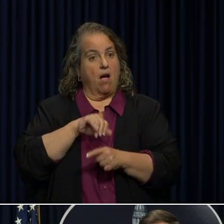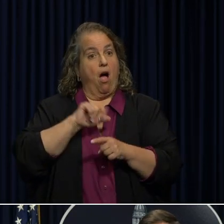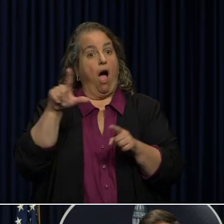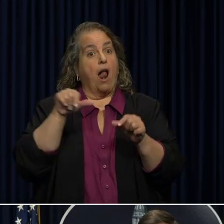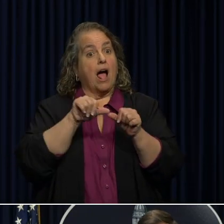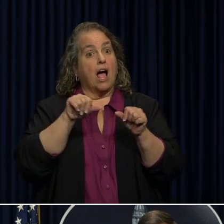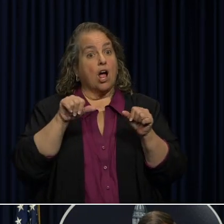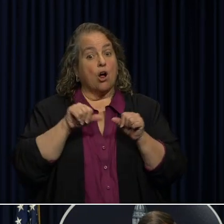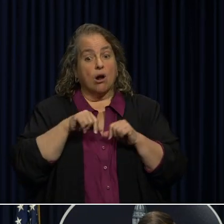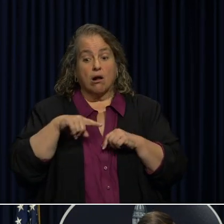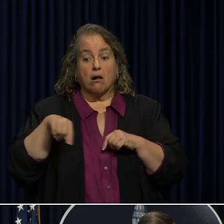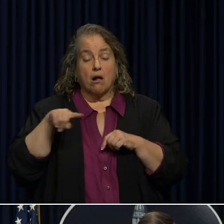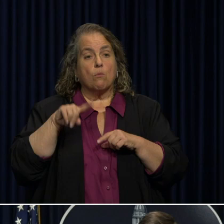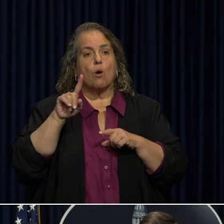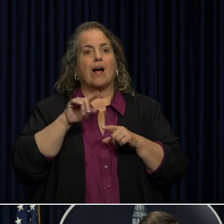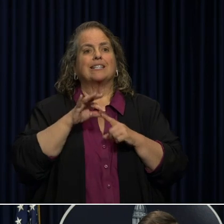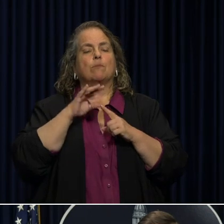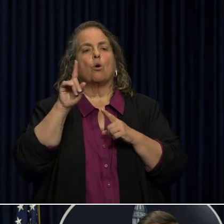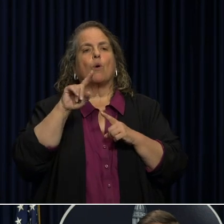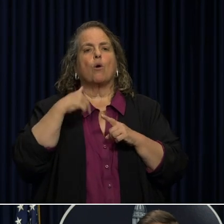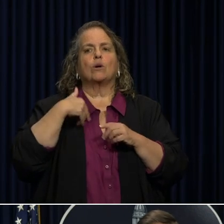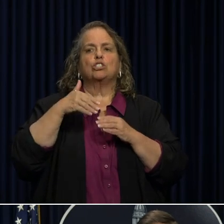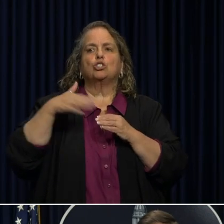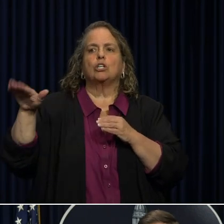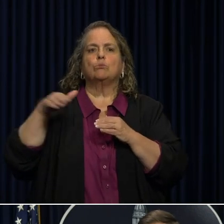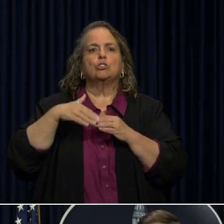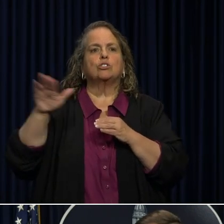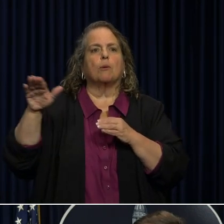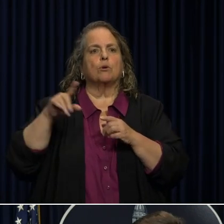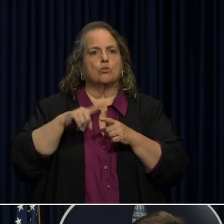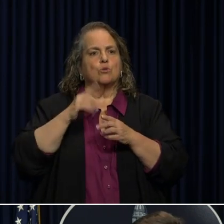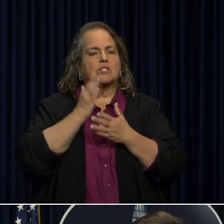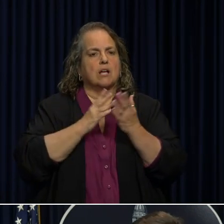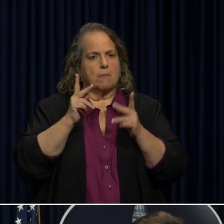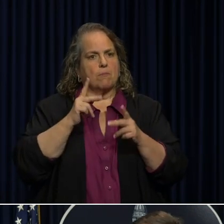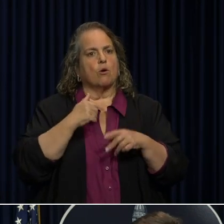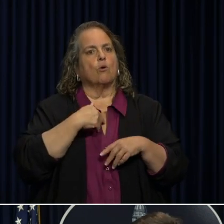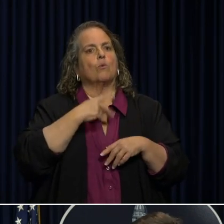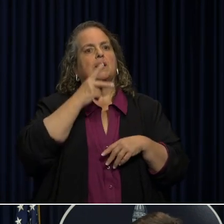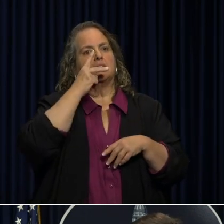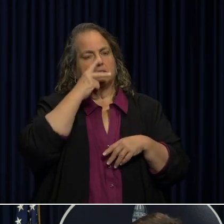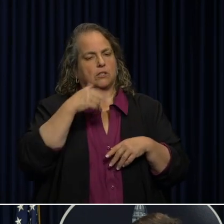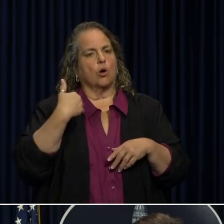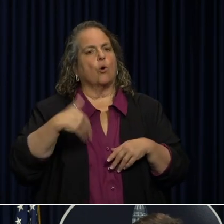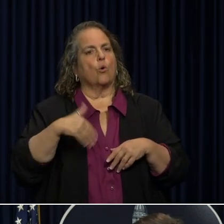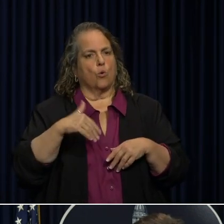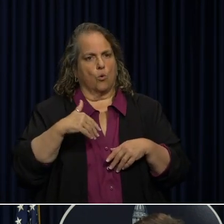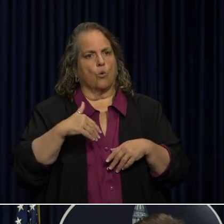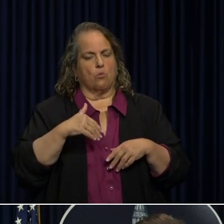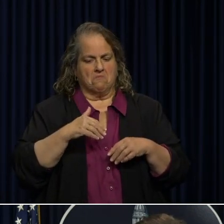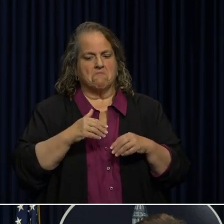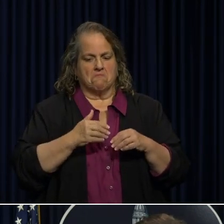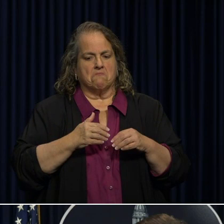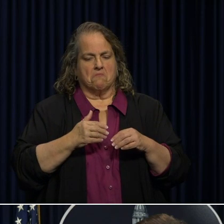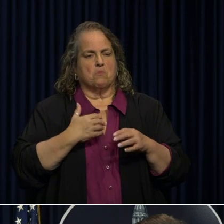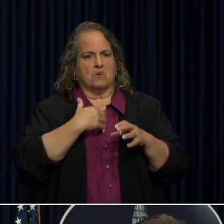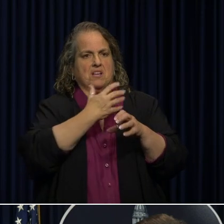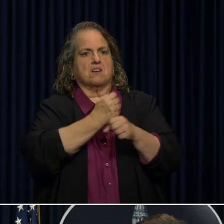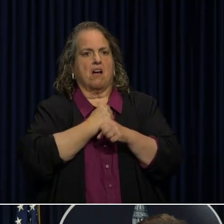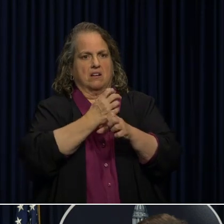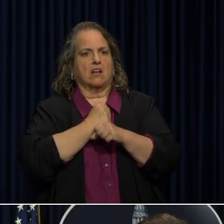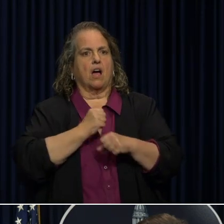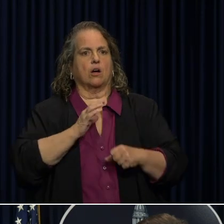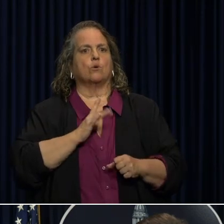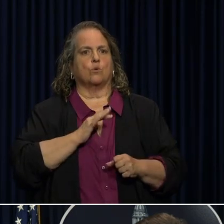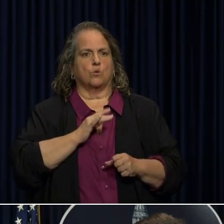except where we've been shipping out, some where we had a significant amount, we have seen significant gains. So just in the last